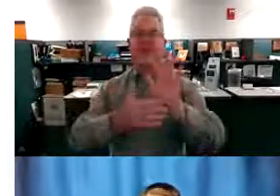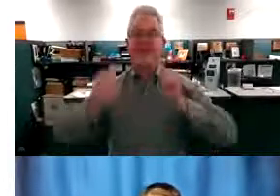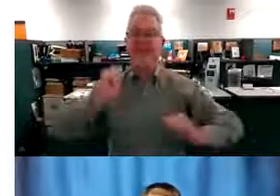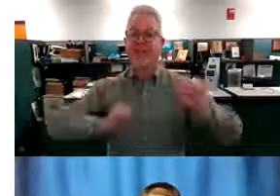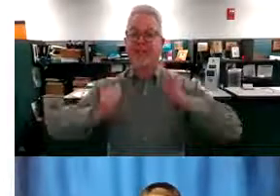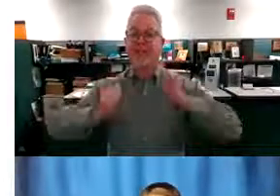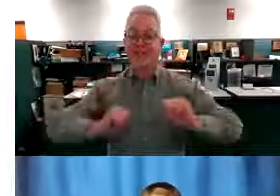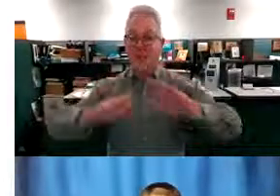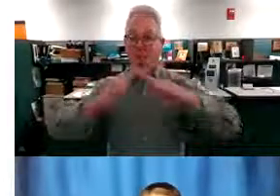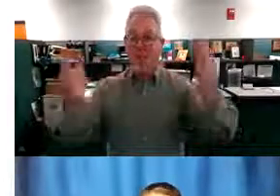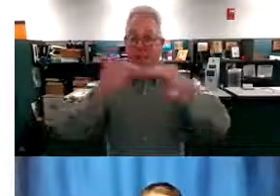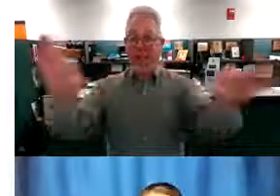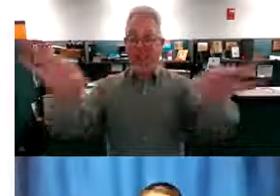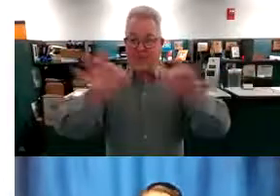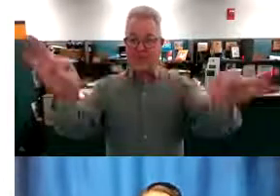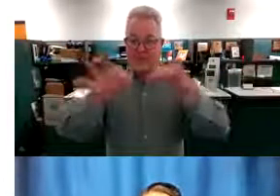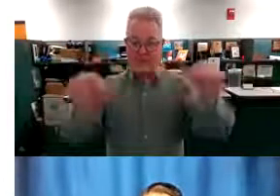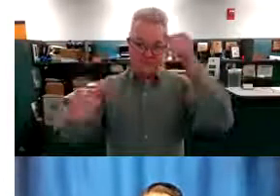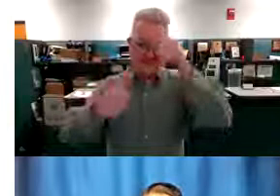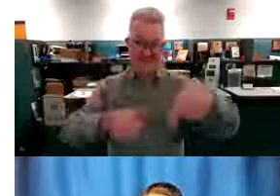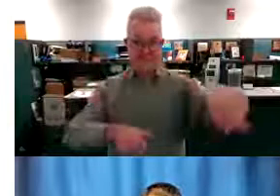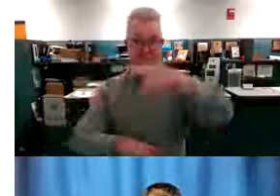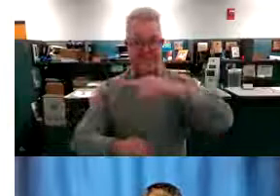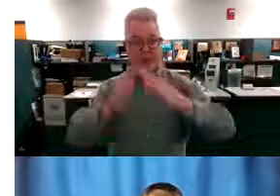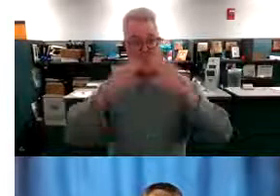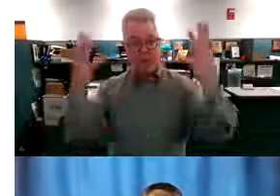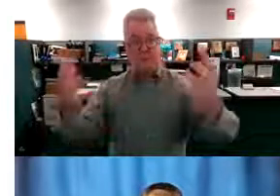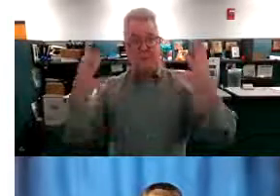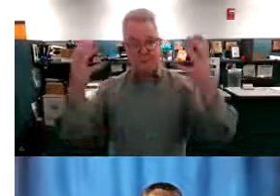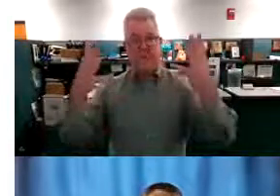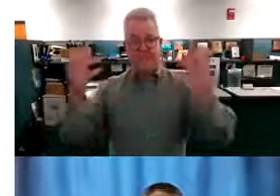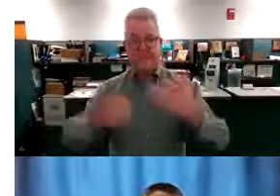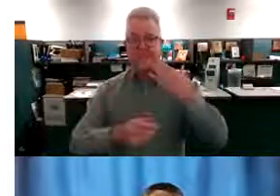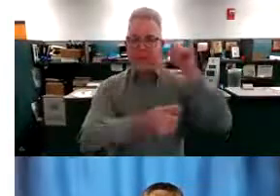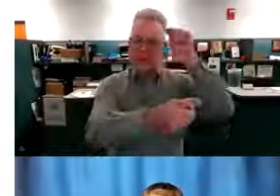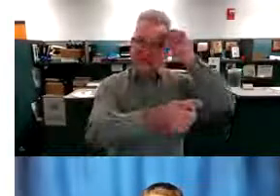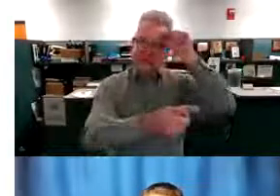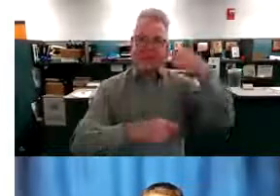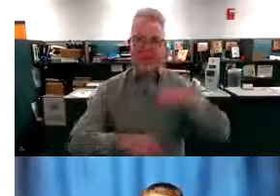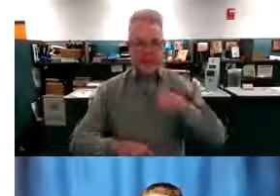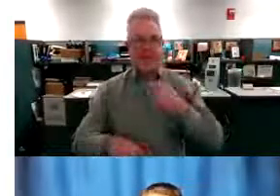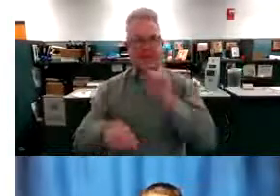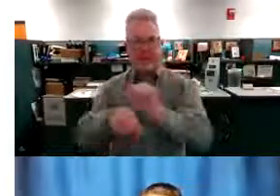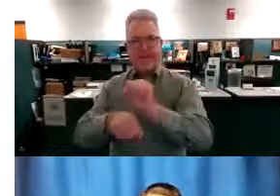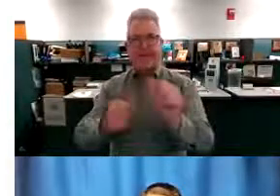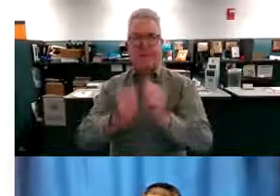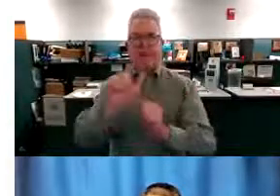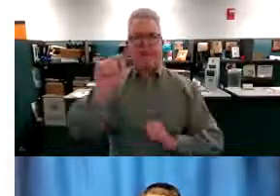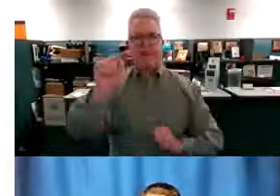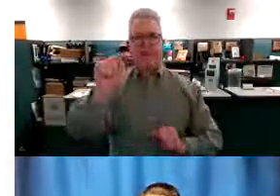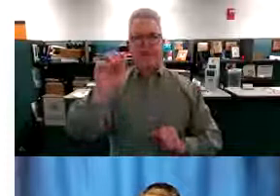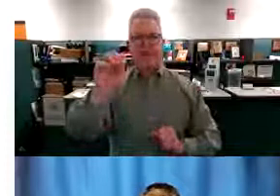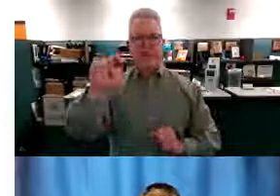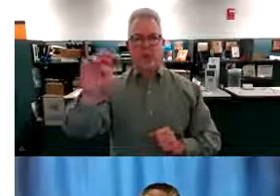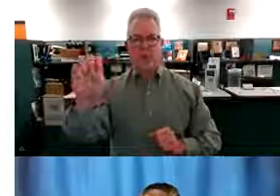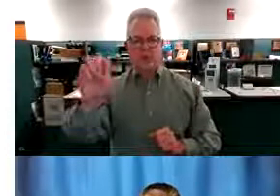but that was put on hold. Also regarding the movie theaters, as you know, with the open captioning, Tim and I did a